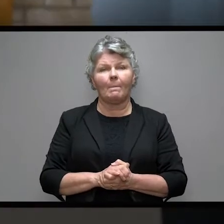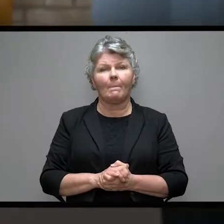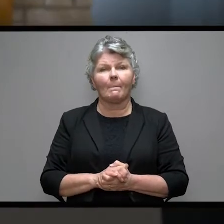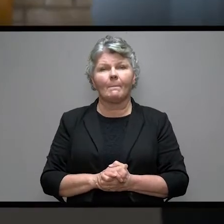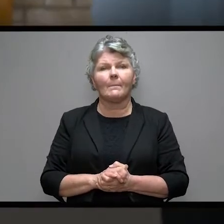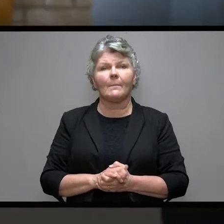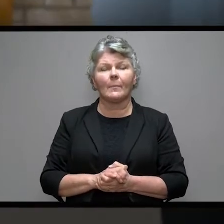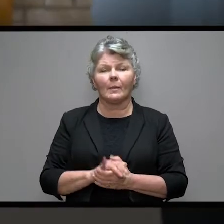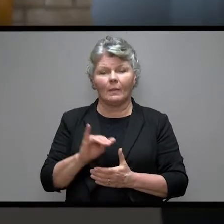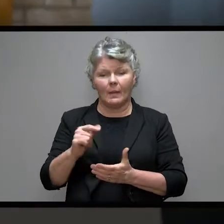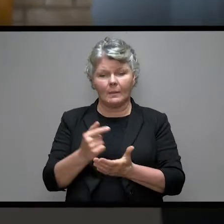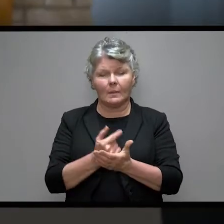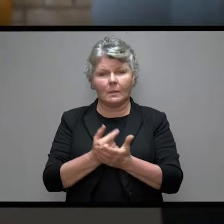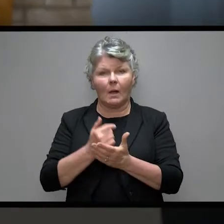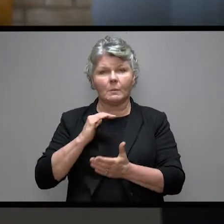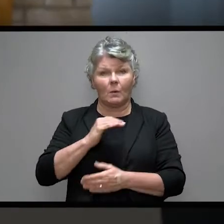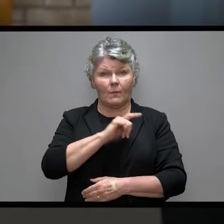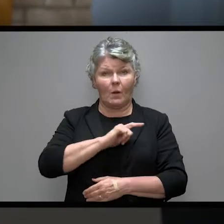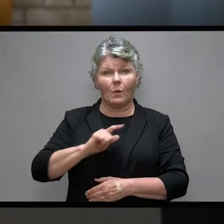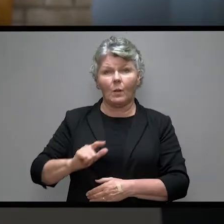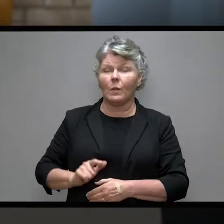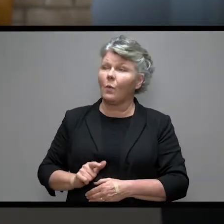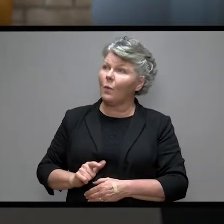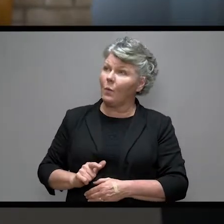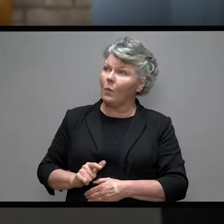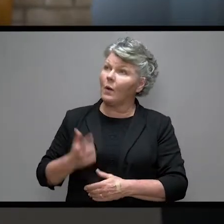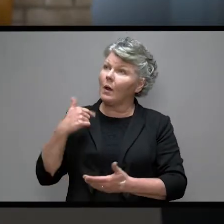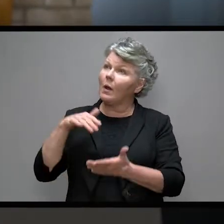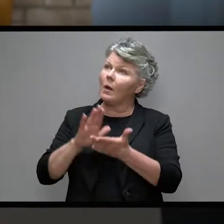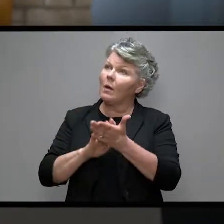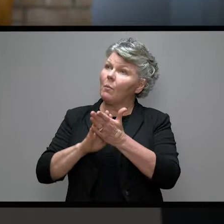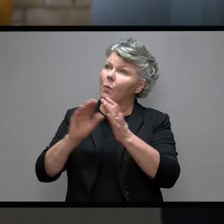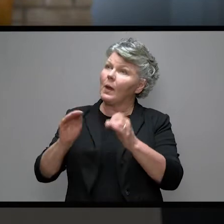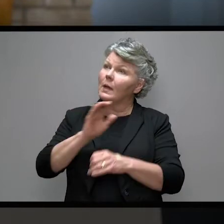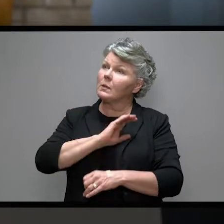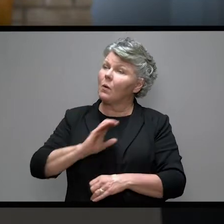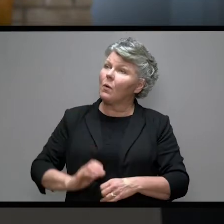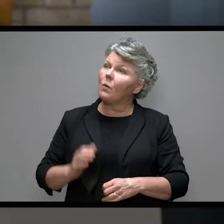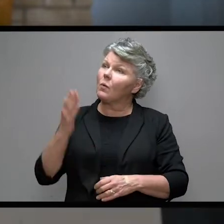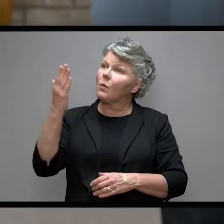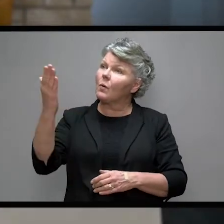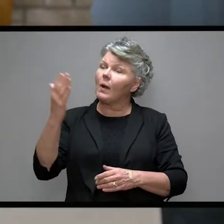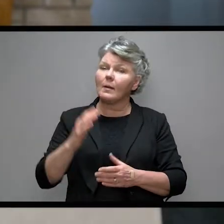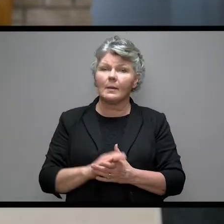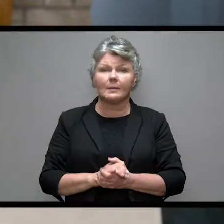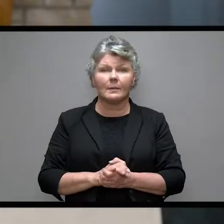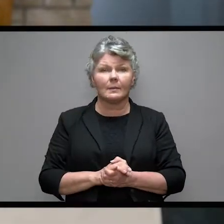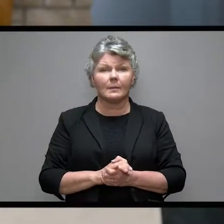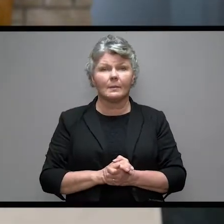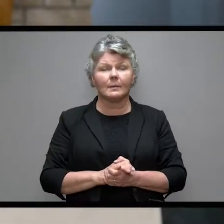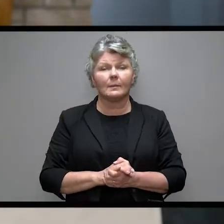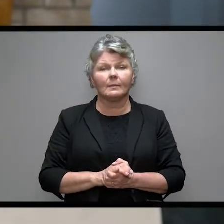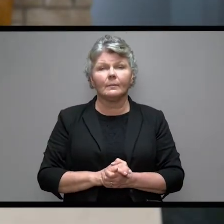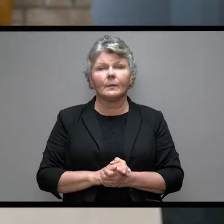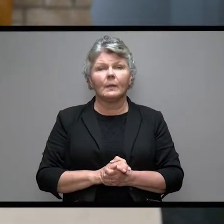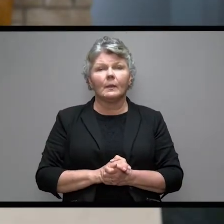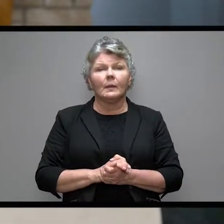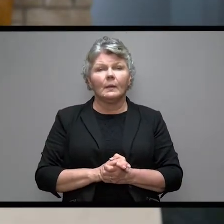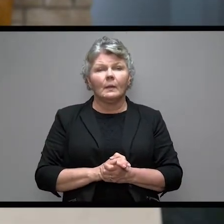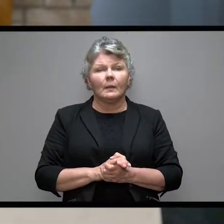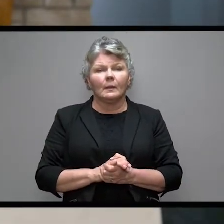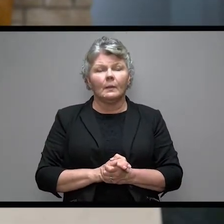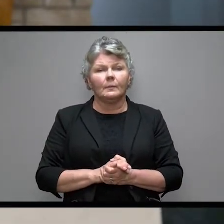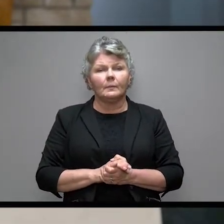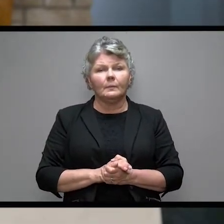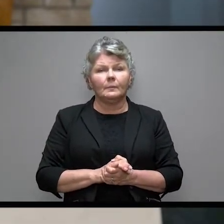This is the gospel of the Lord. Praise to you, O Christ. We confess